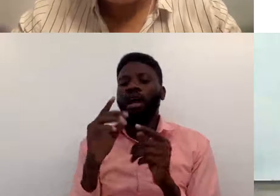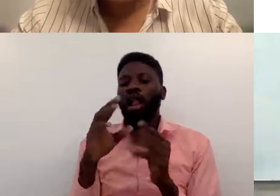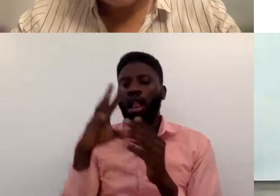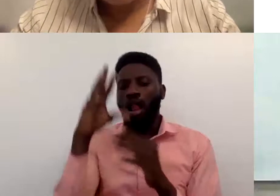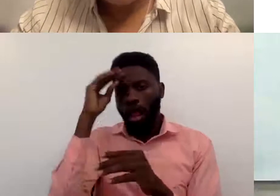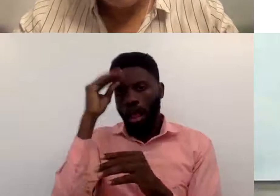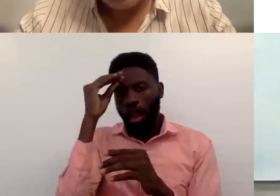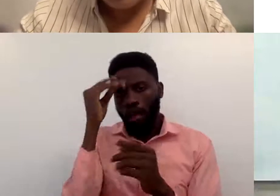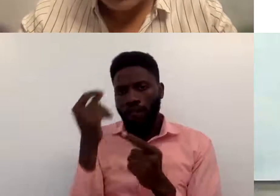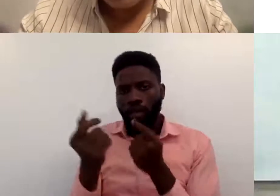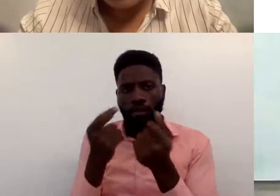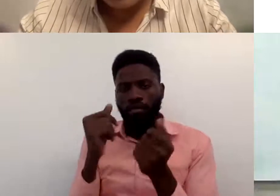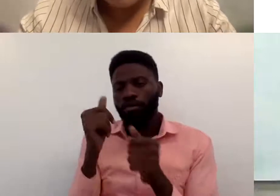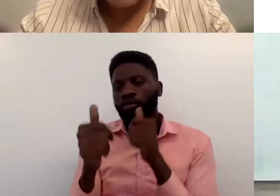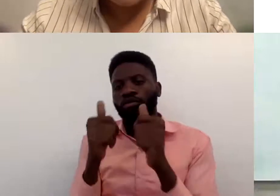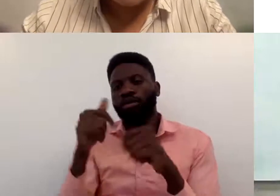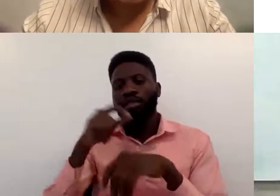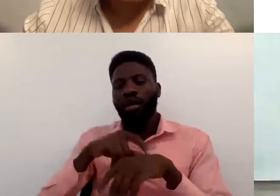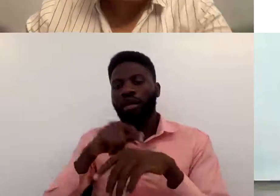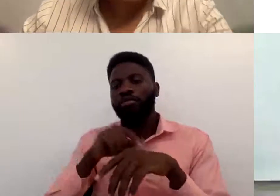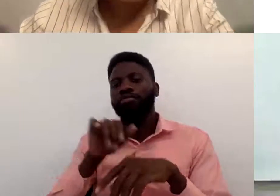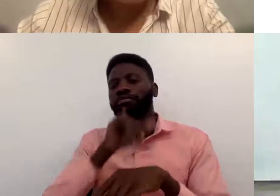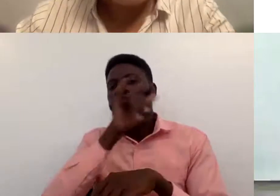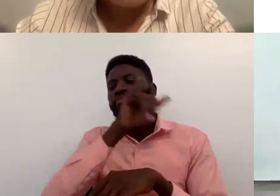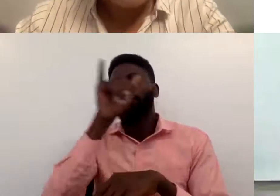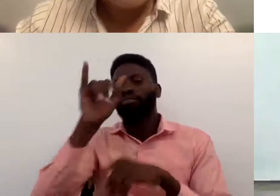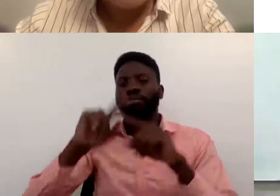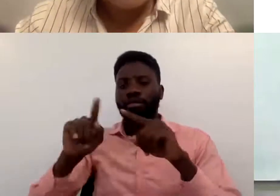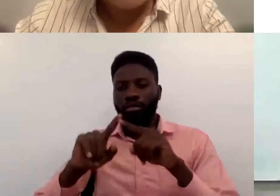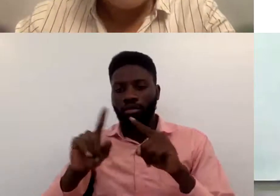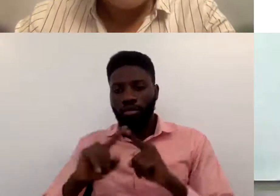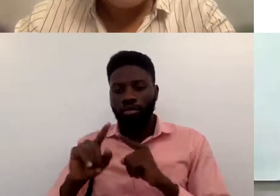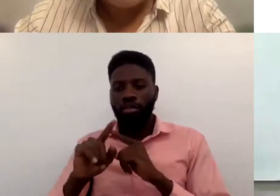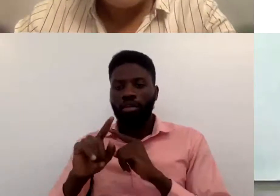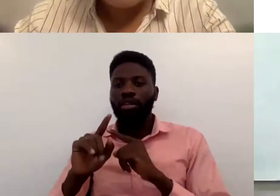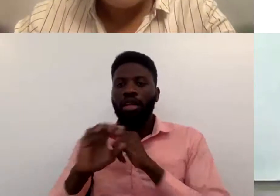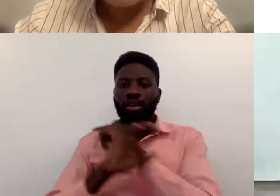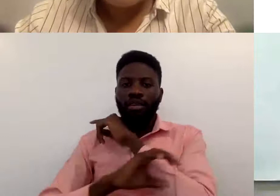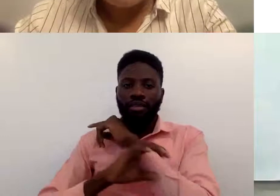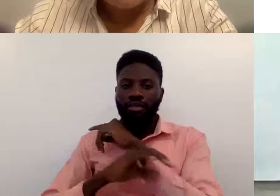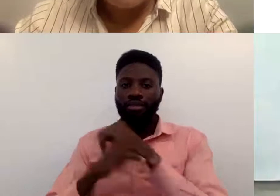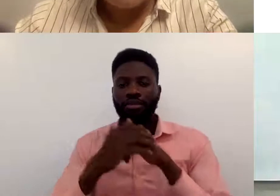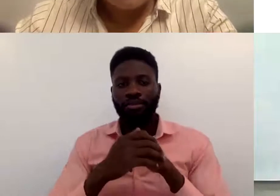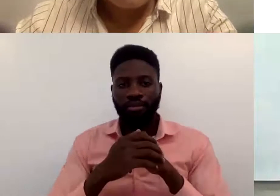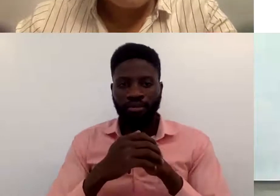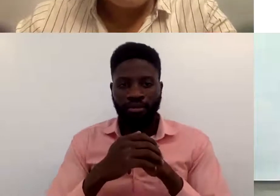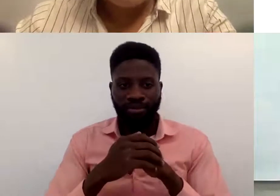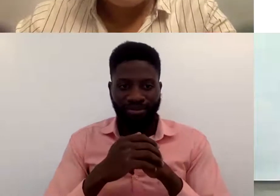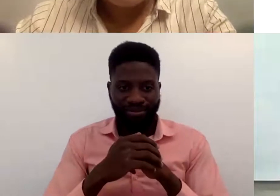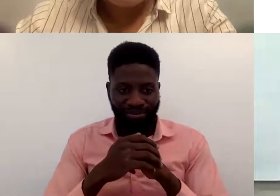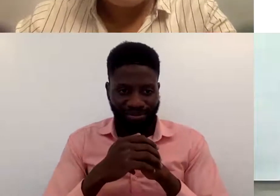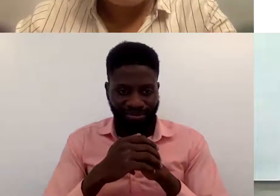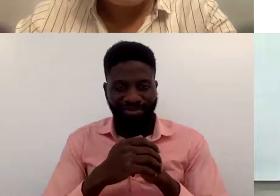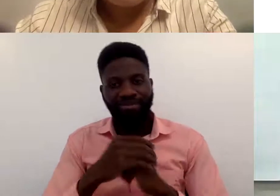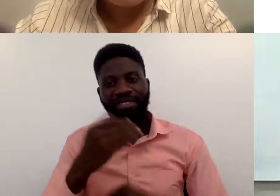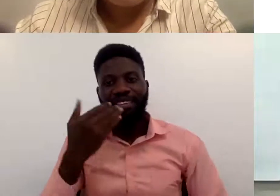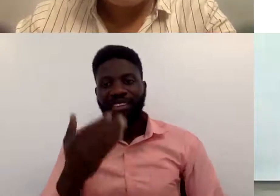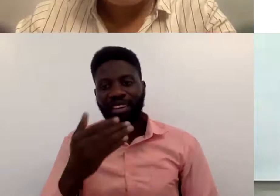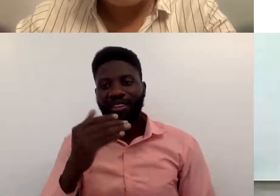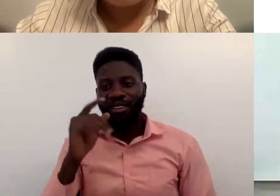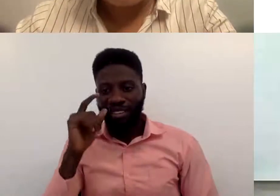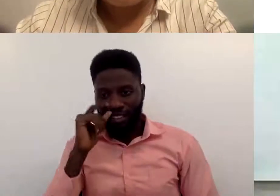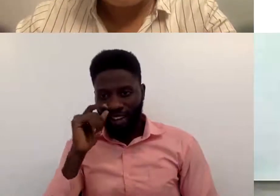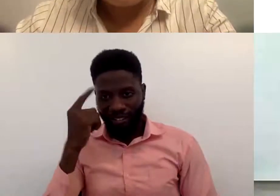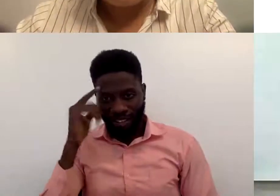through your travels to different countries? Thank you, Val, for that, and good